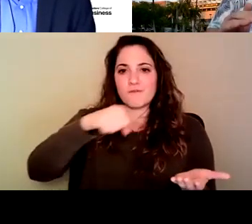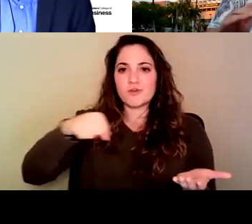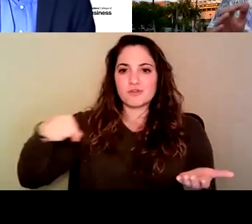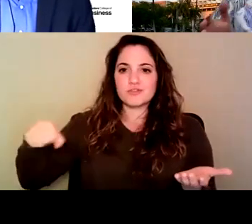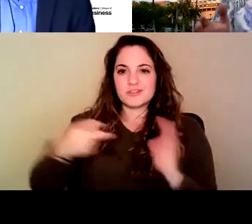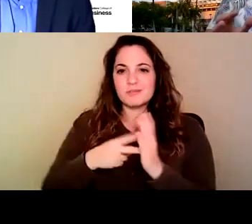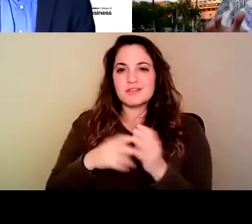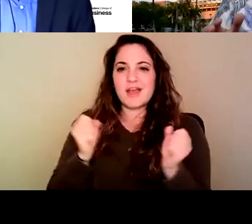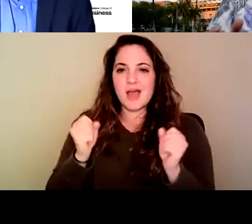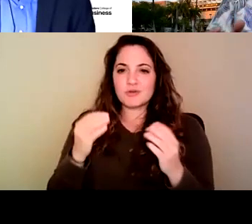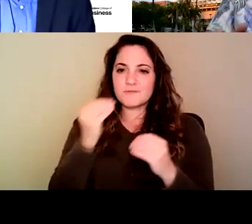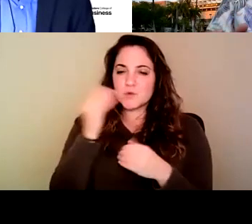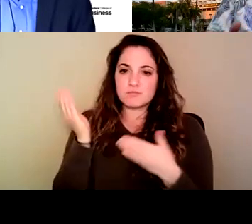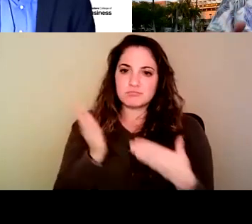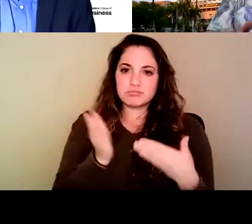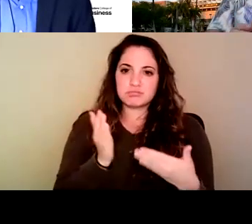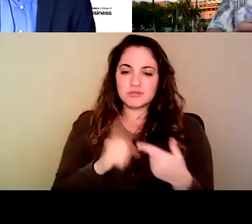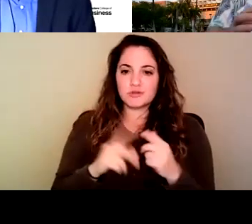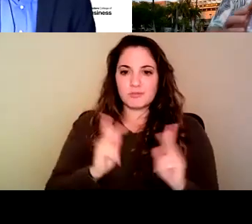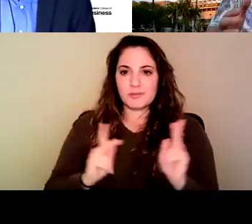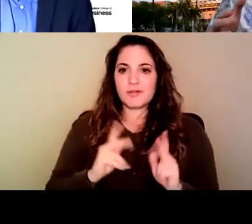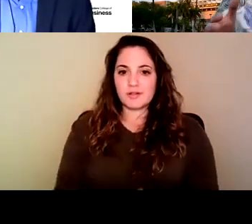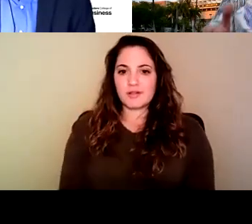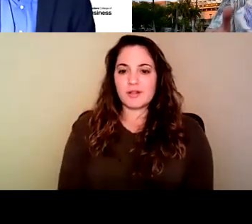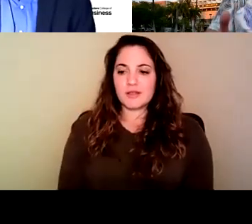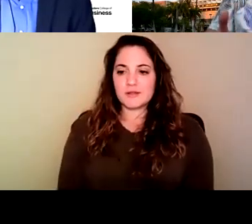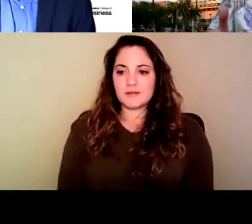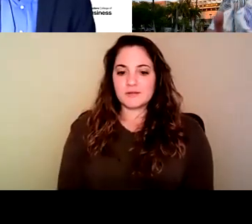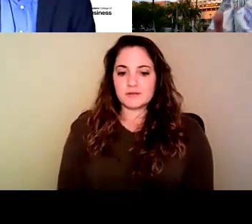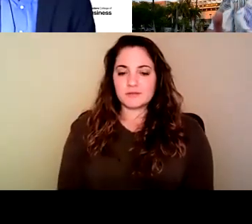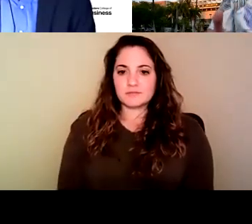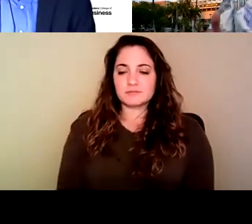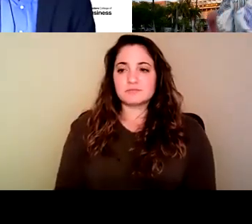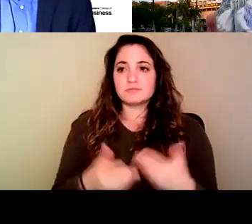And I think to a certain degree, you know,